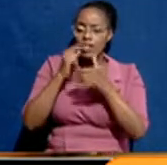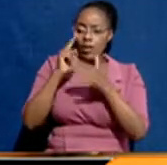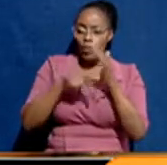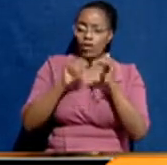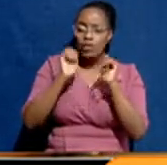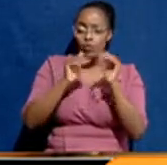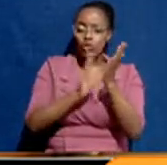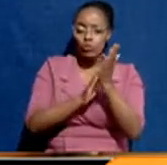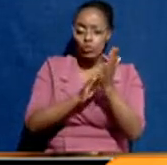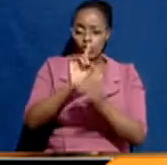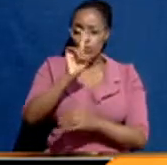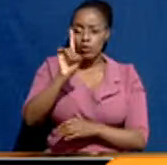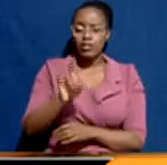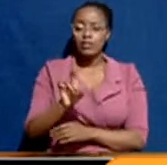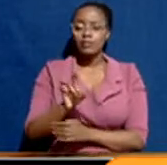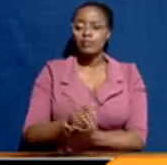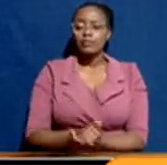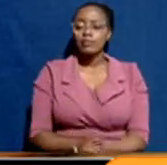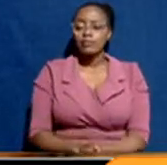you recommend?